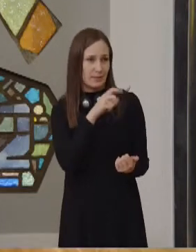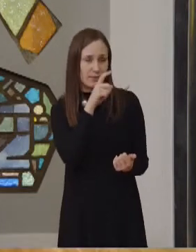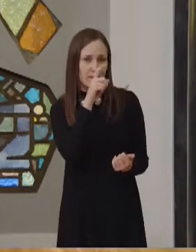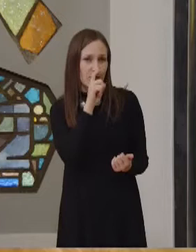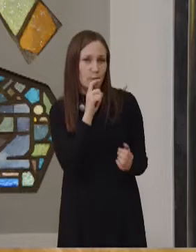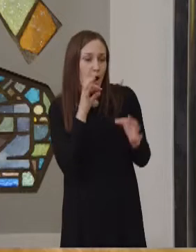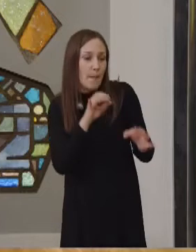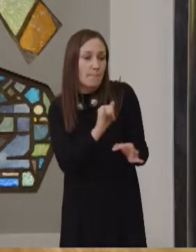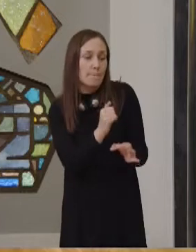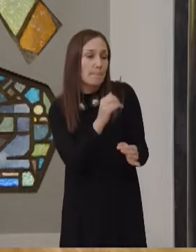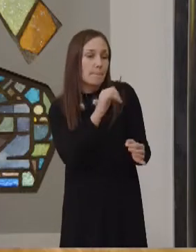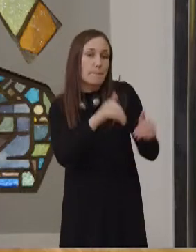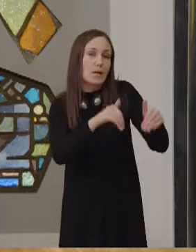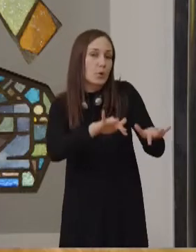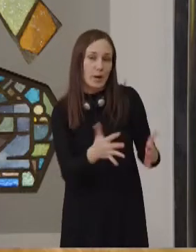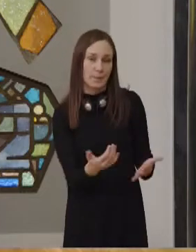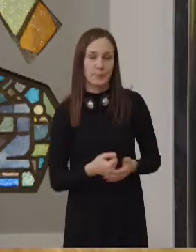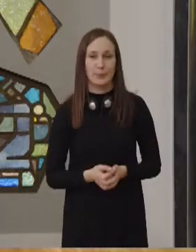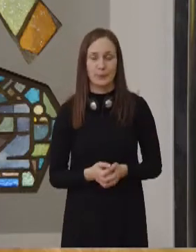Well, I do not know what